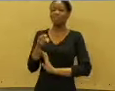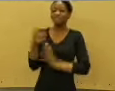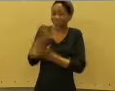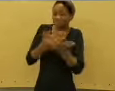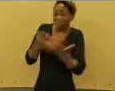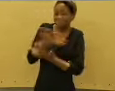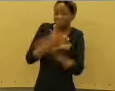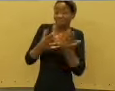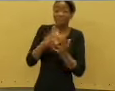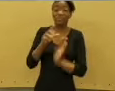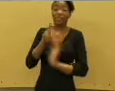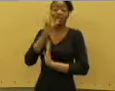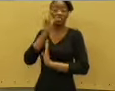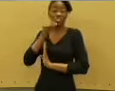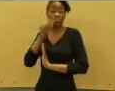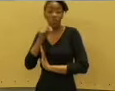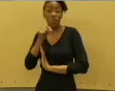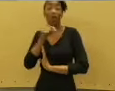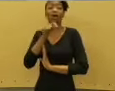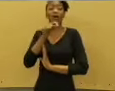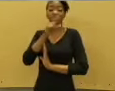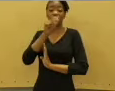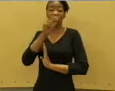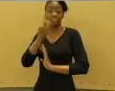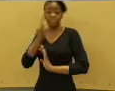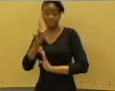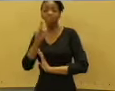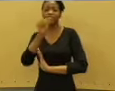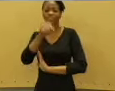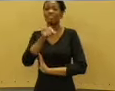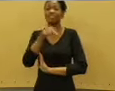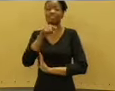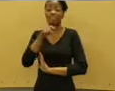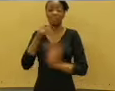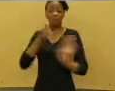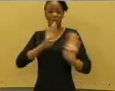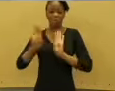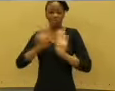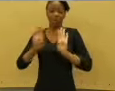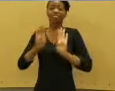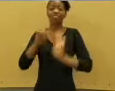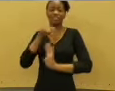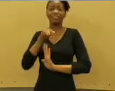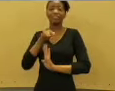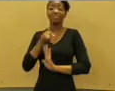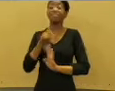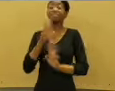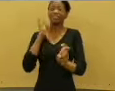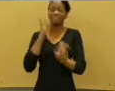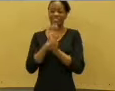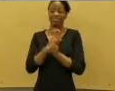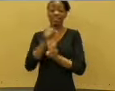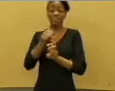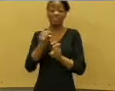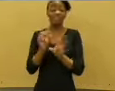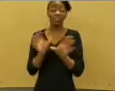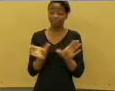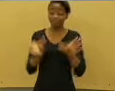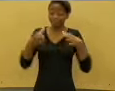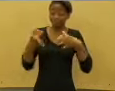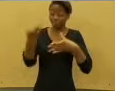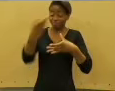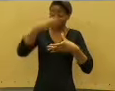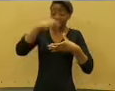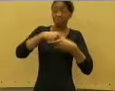with TikTok. The spaces you're into sort of foster this problematic behavior, and it's very difficult if you're not in a space that actually calls